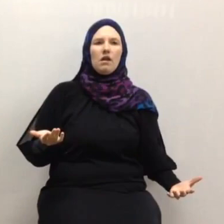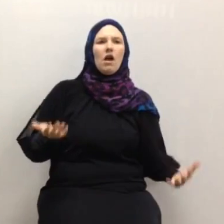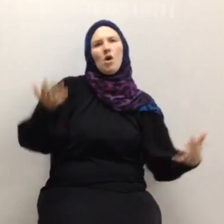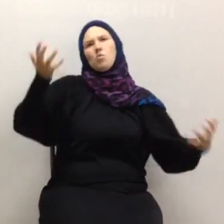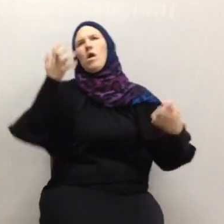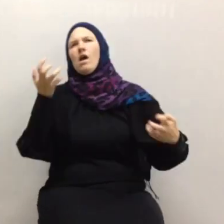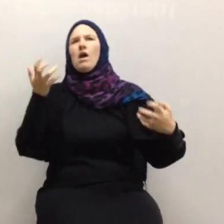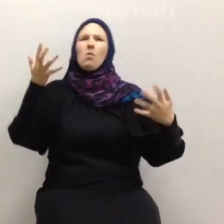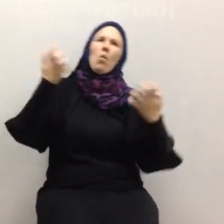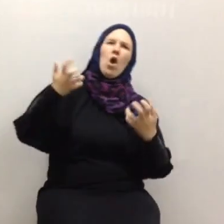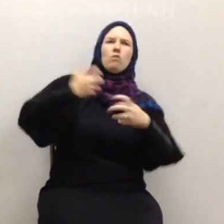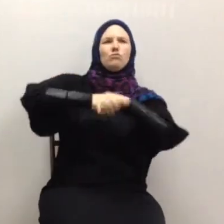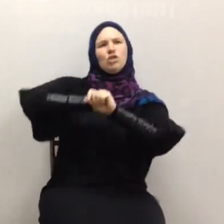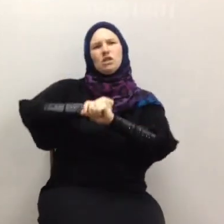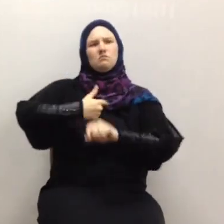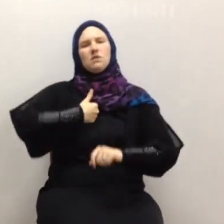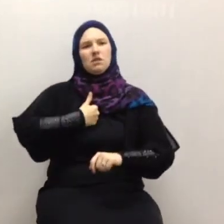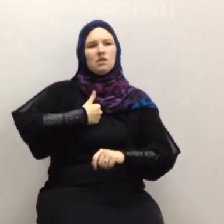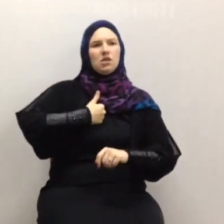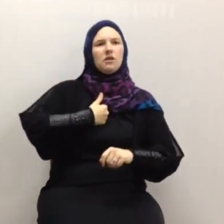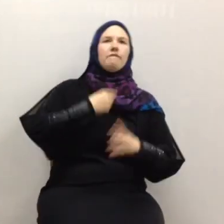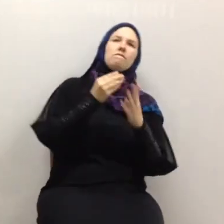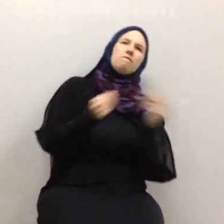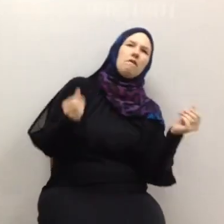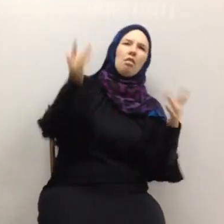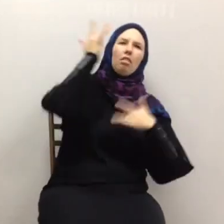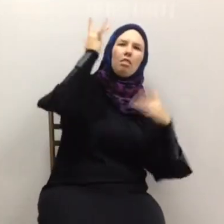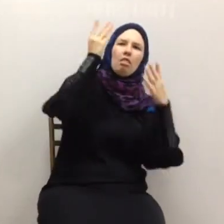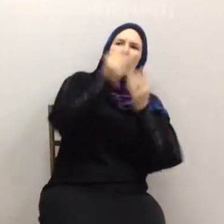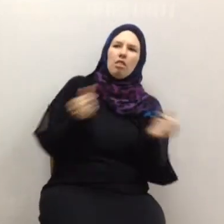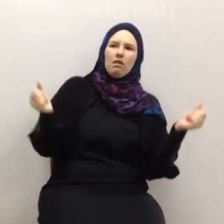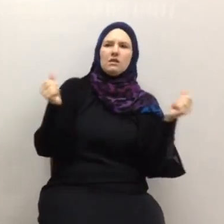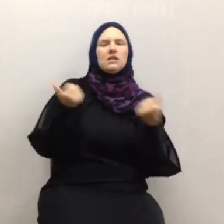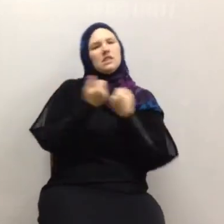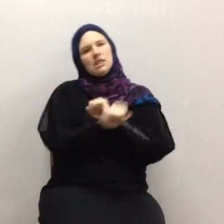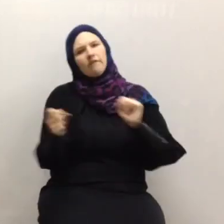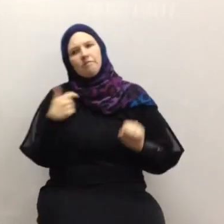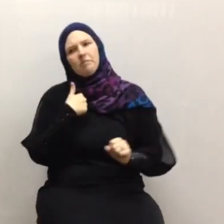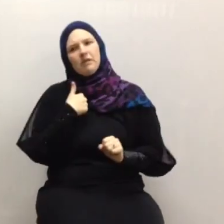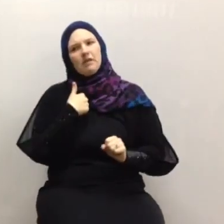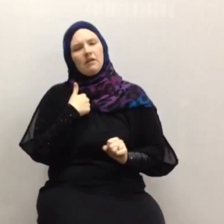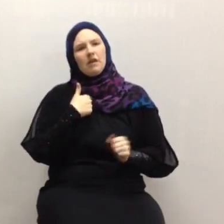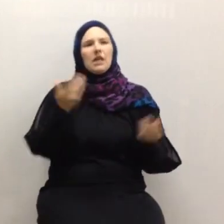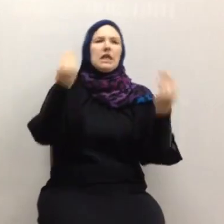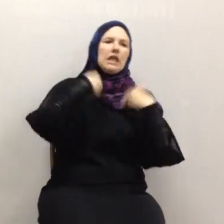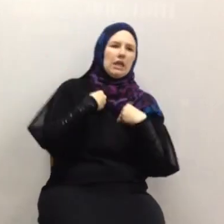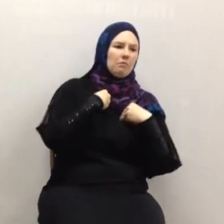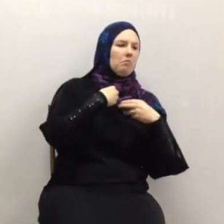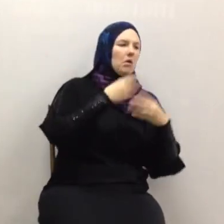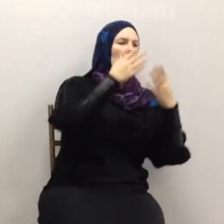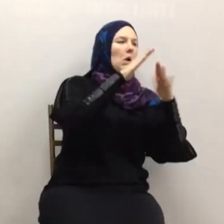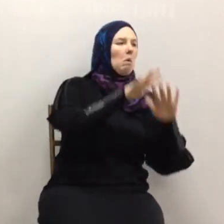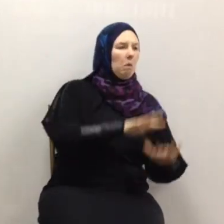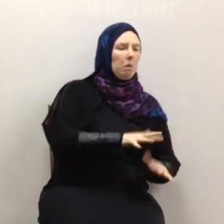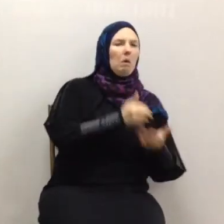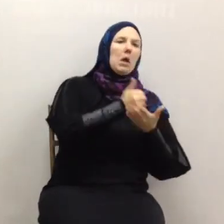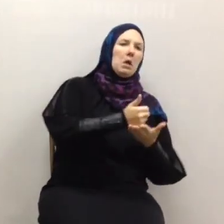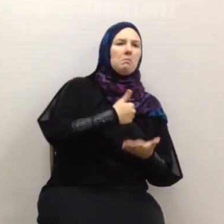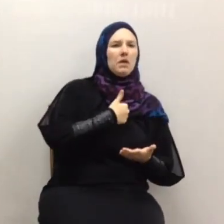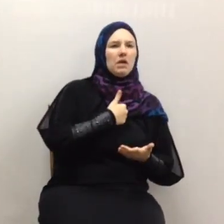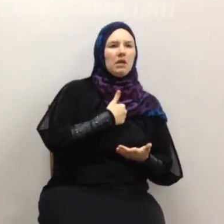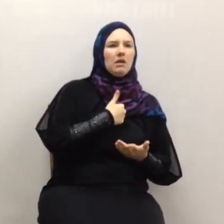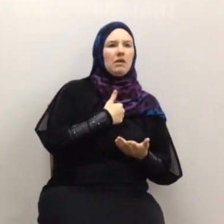this. Cure me from that. Save me from this. Give me relief in that. So Allah subhanahu wa ta'ala is